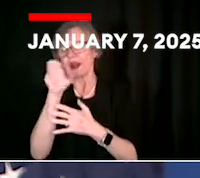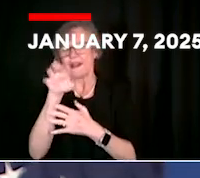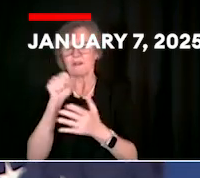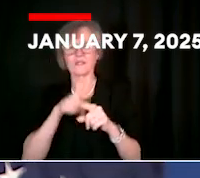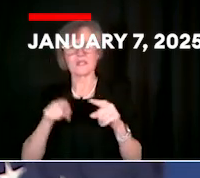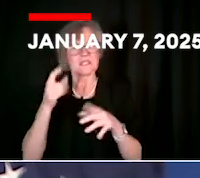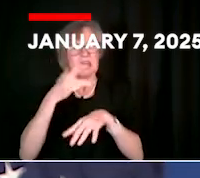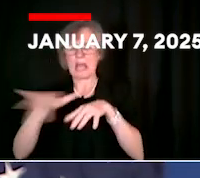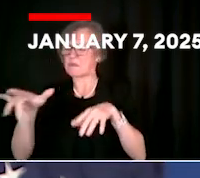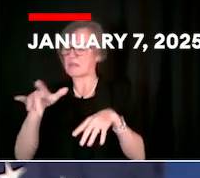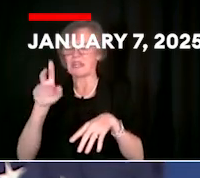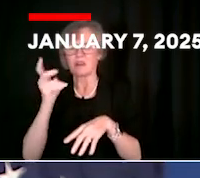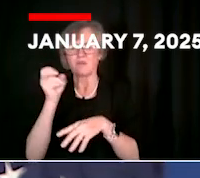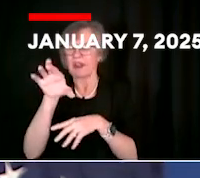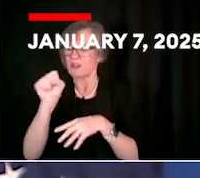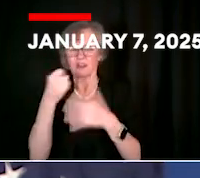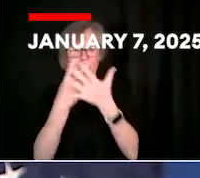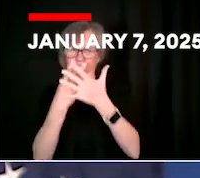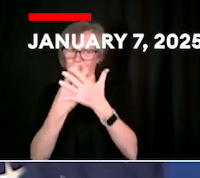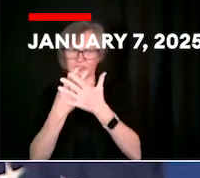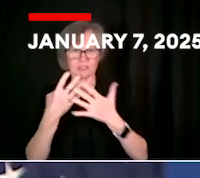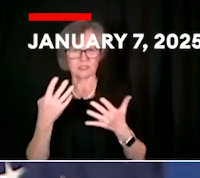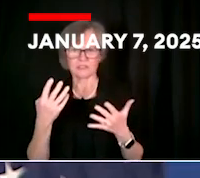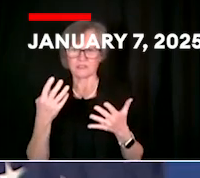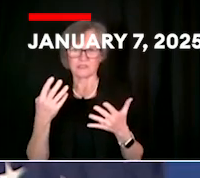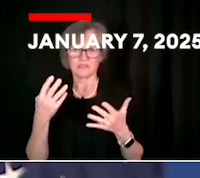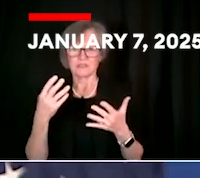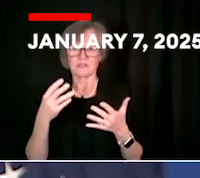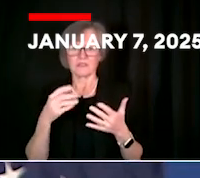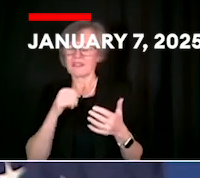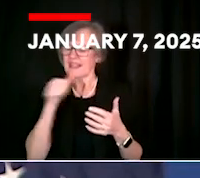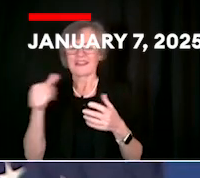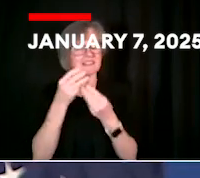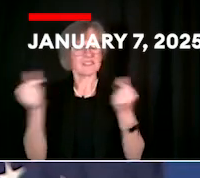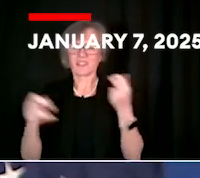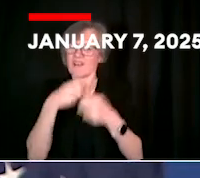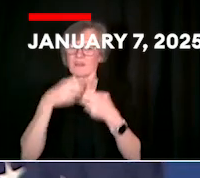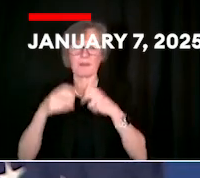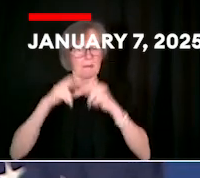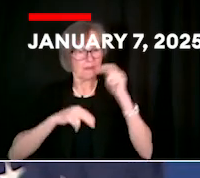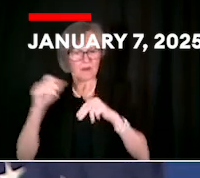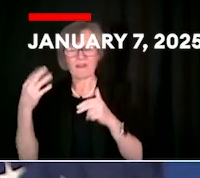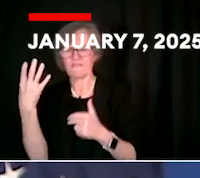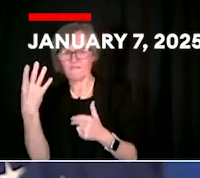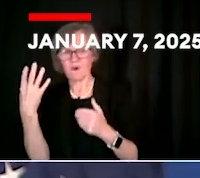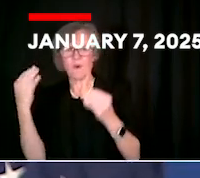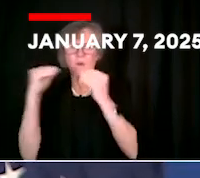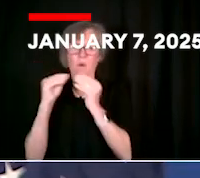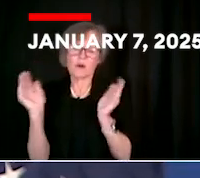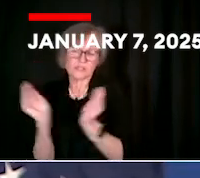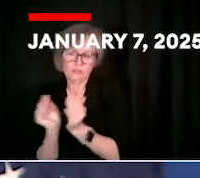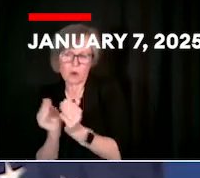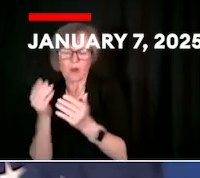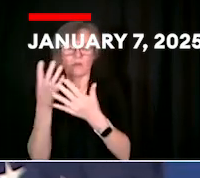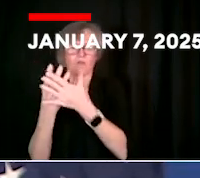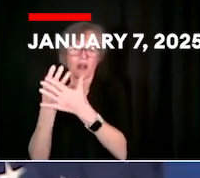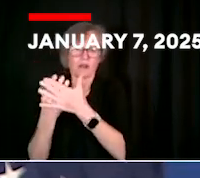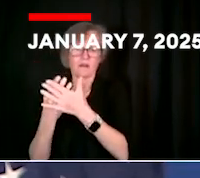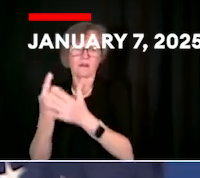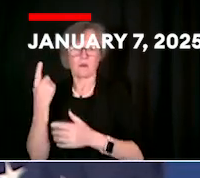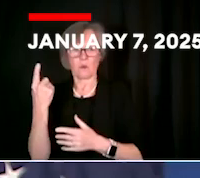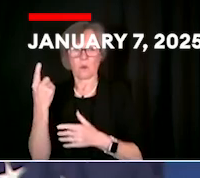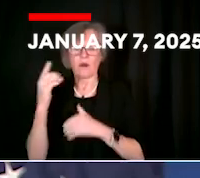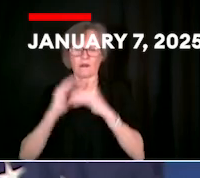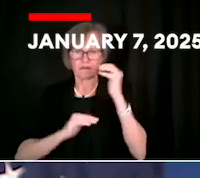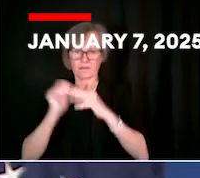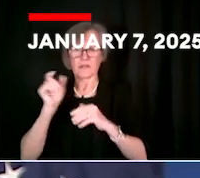Rikers. And that doesn't solve the problem of building 4 more smaller Rikers. One of those facilities